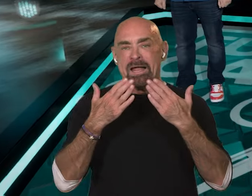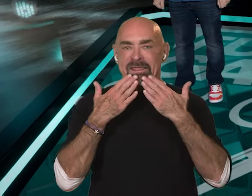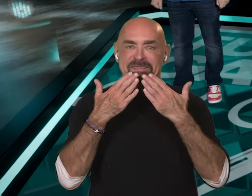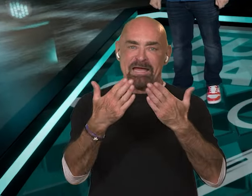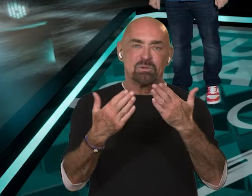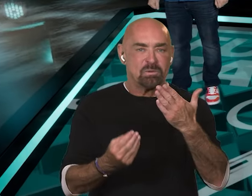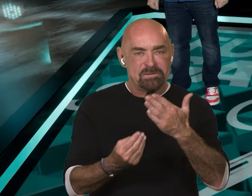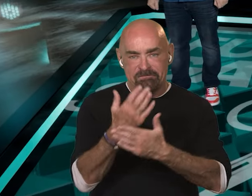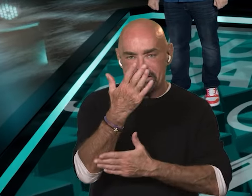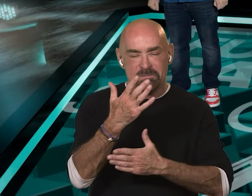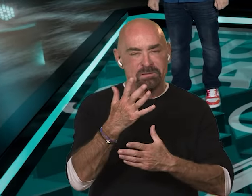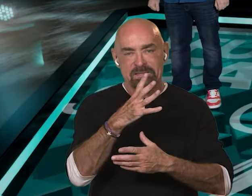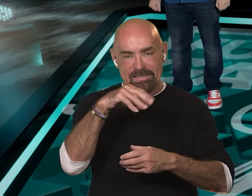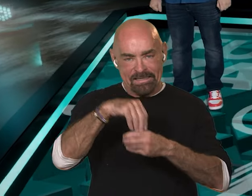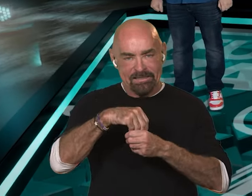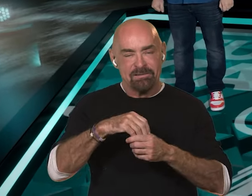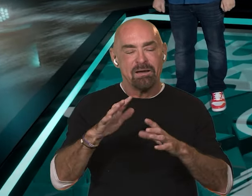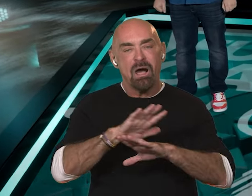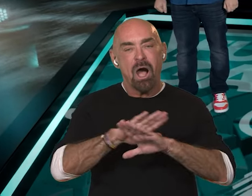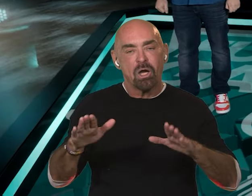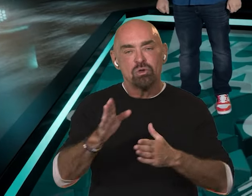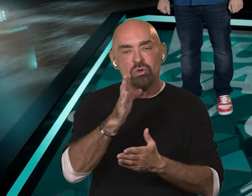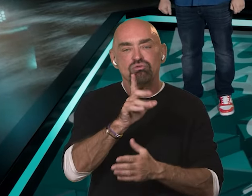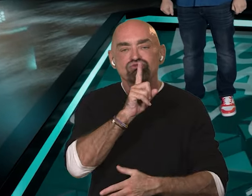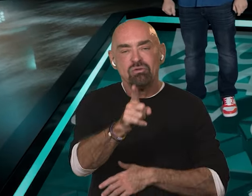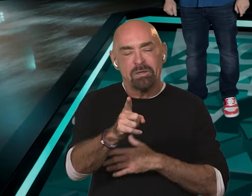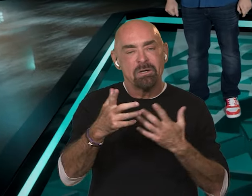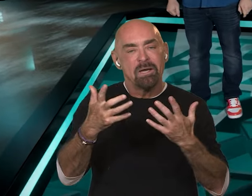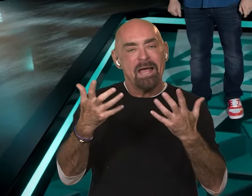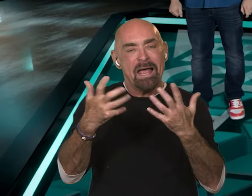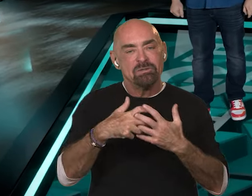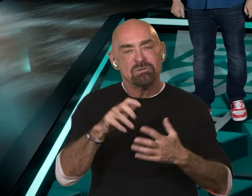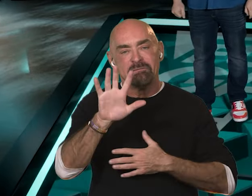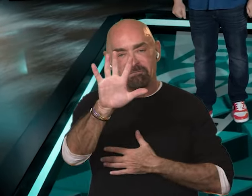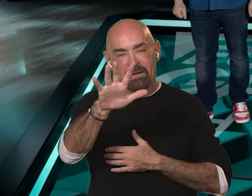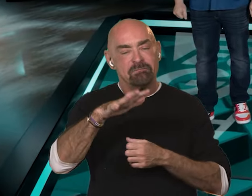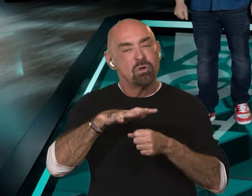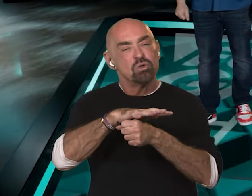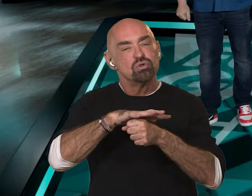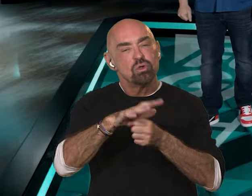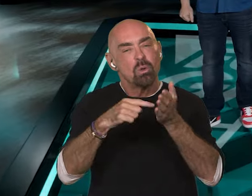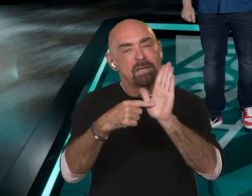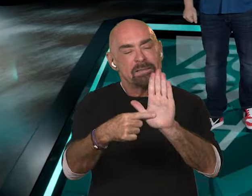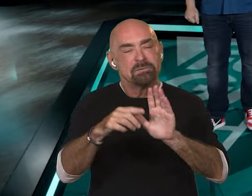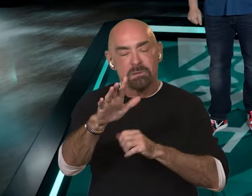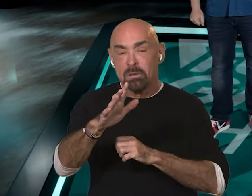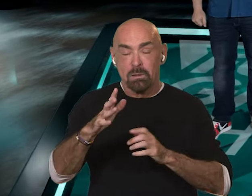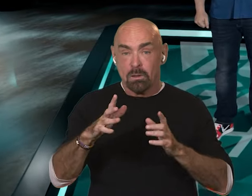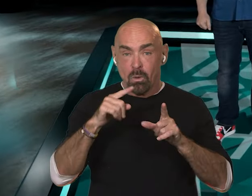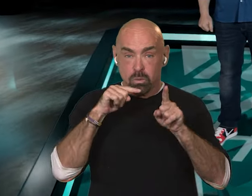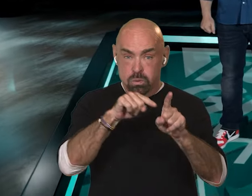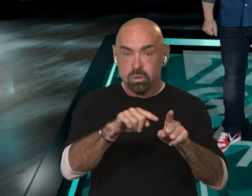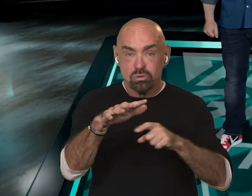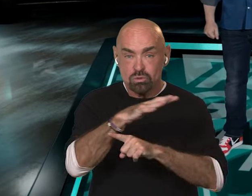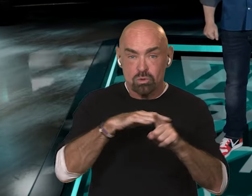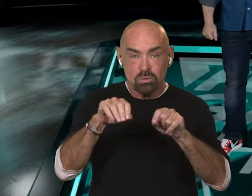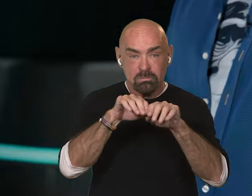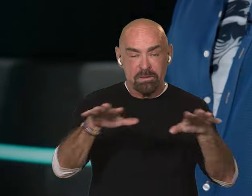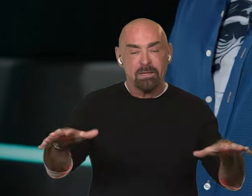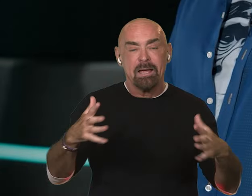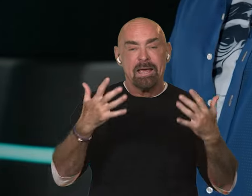Thank you to the developers who participated in our Unreal Engine 5 showcase. Be sure to follow them on social media to keep up with these projects as they